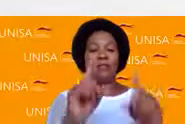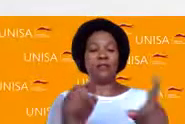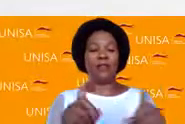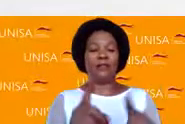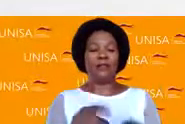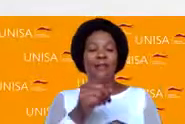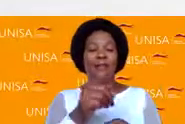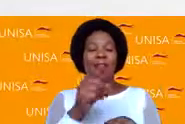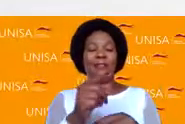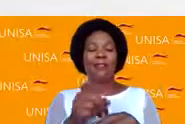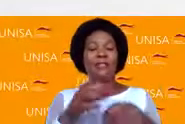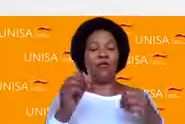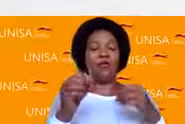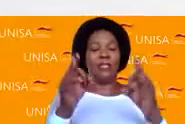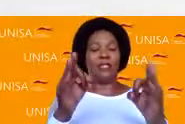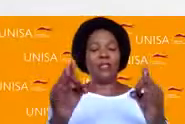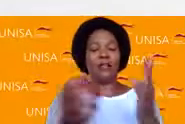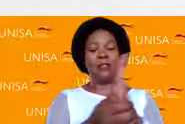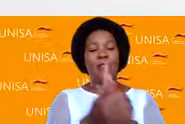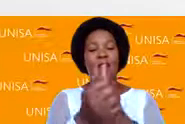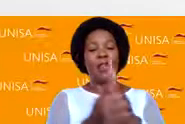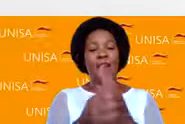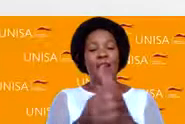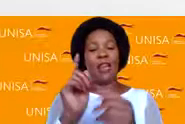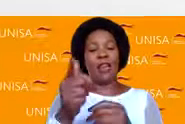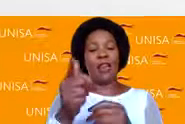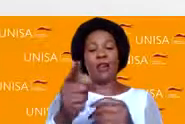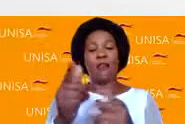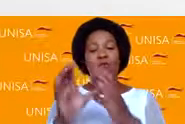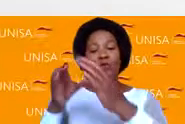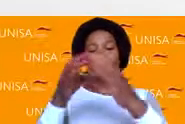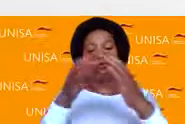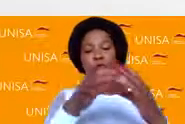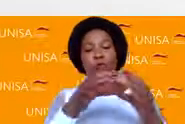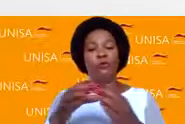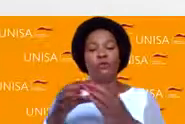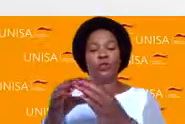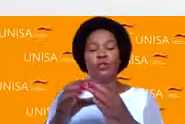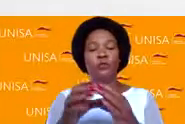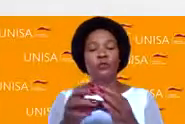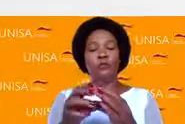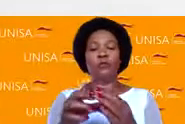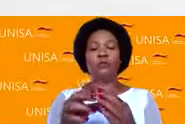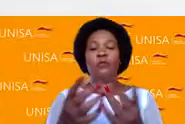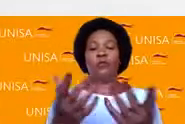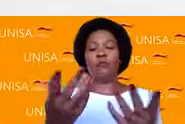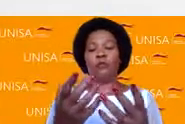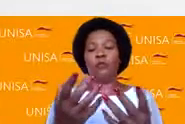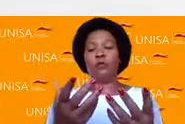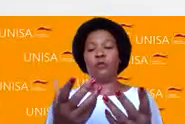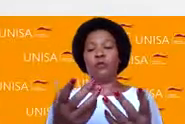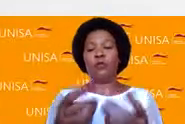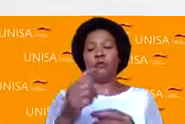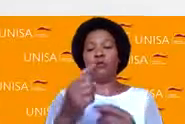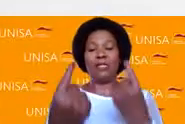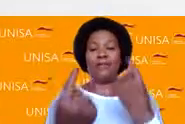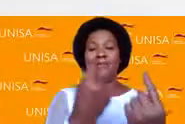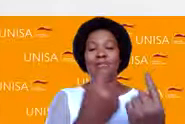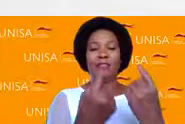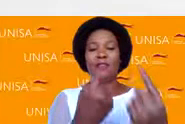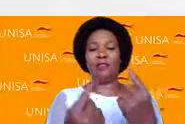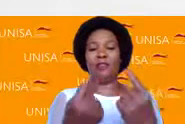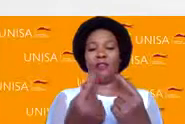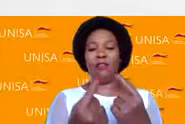site. Later, you will also be grouped into smaller groups, and that will be for e-tutoring or